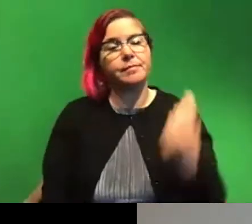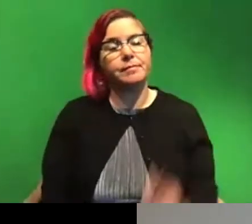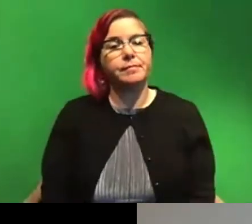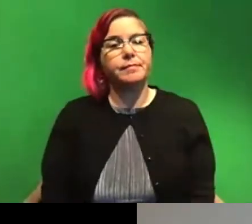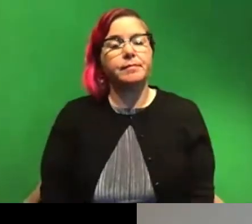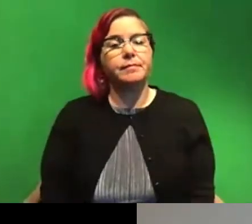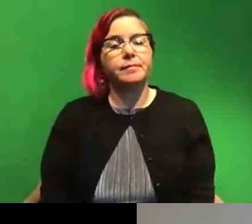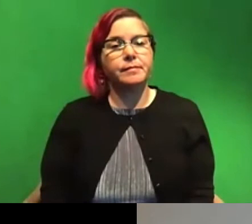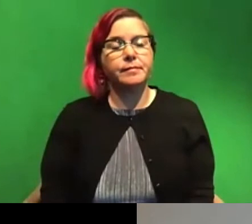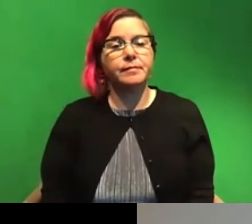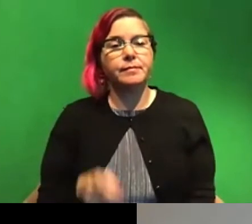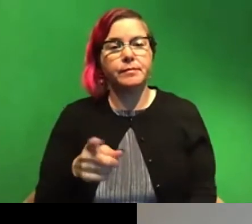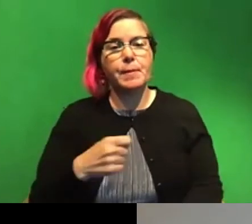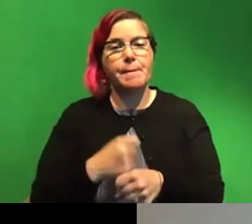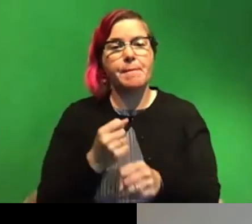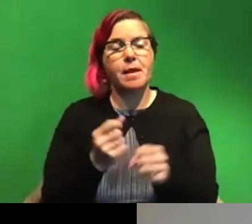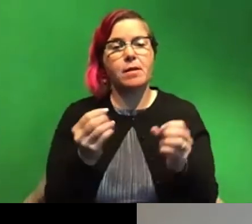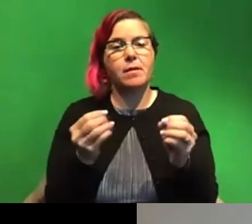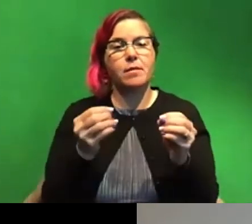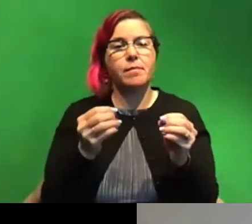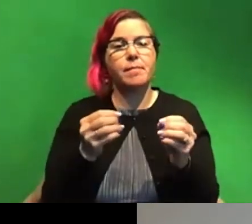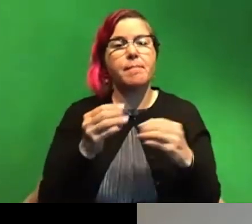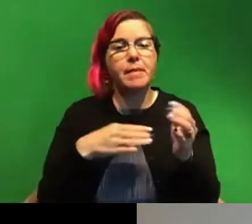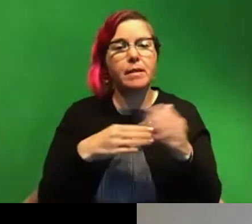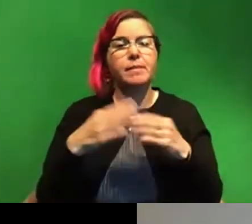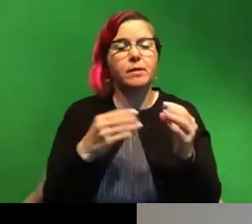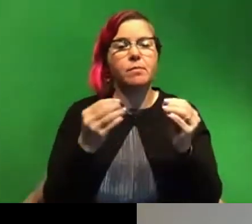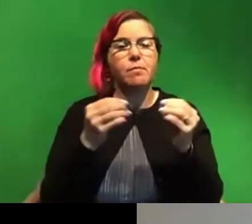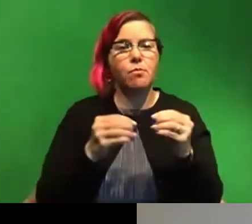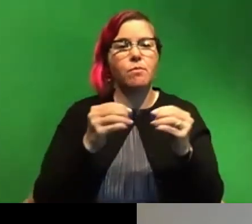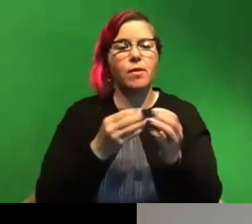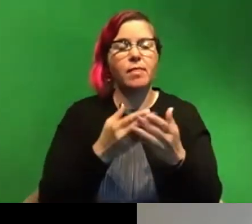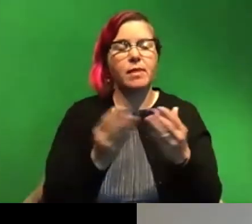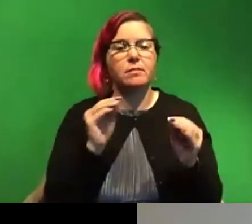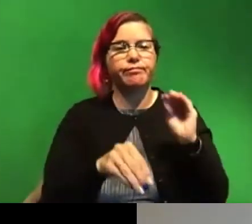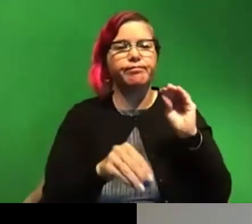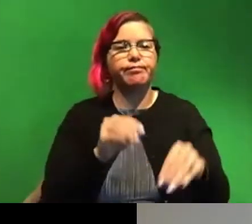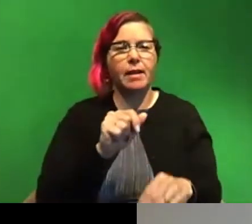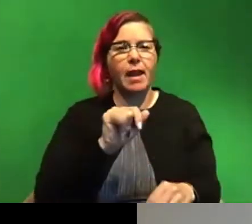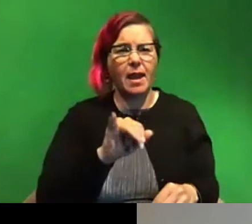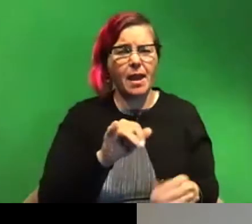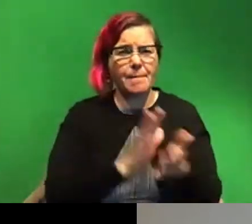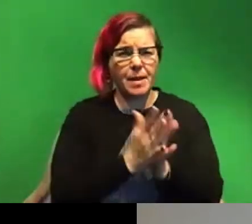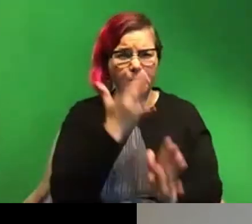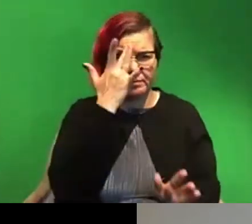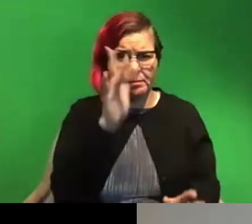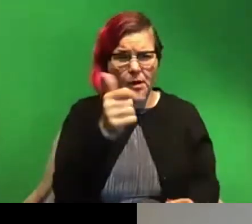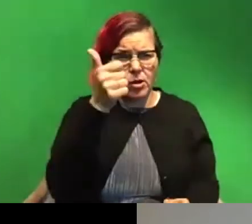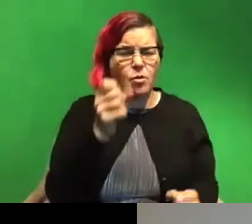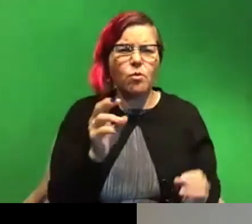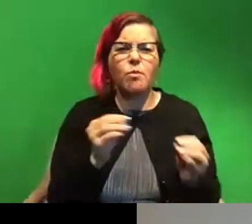When you make more things, like when we build more things into an AI, does it get smarter or just more